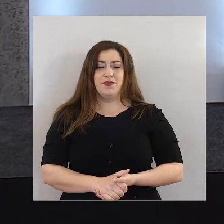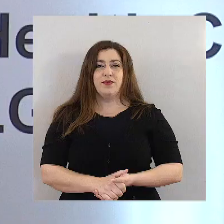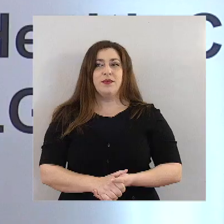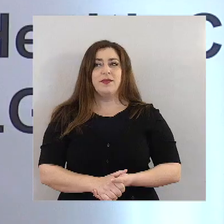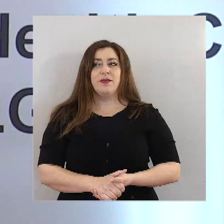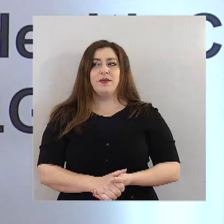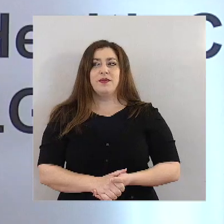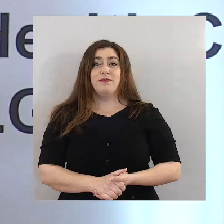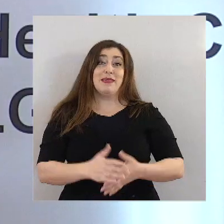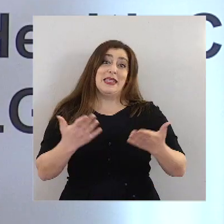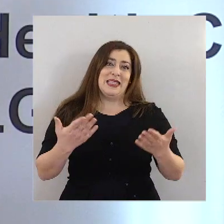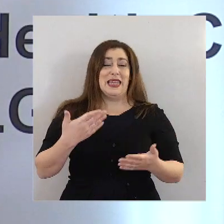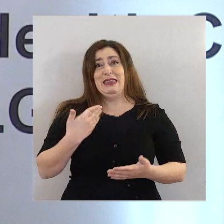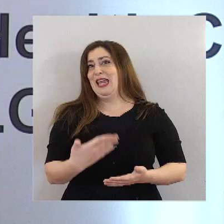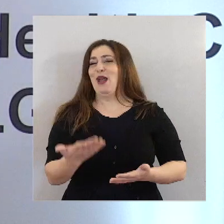There's always something.